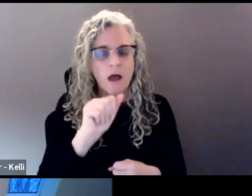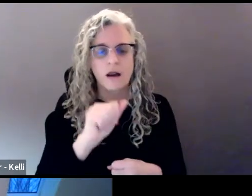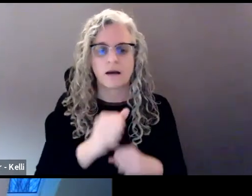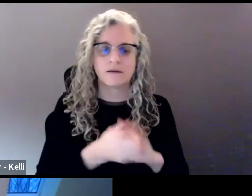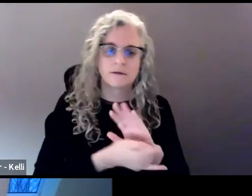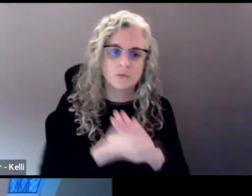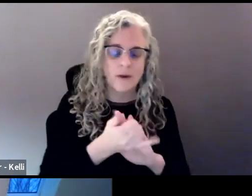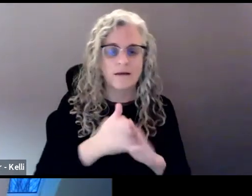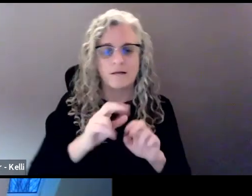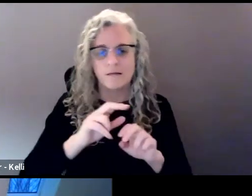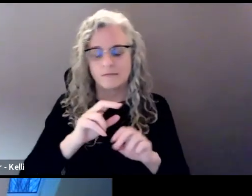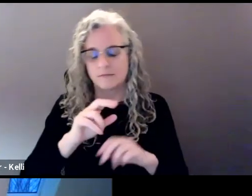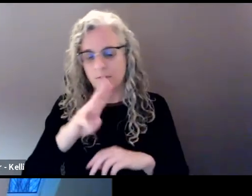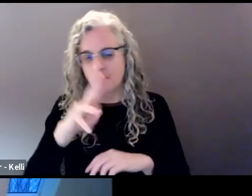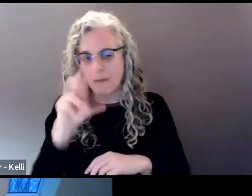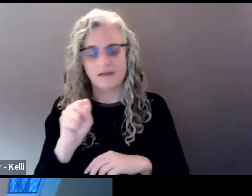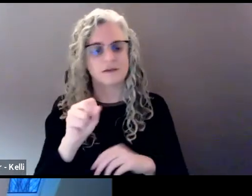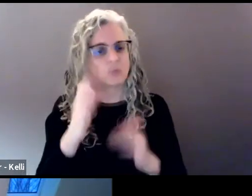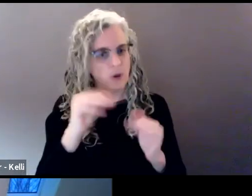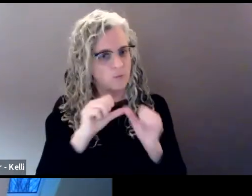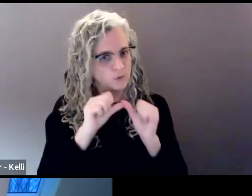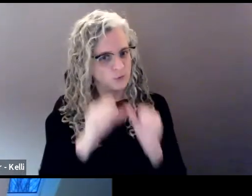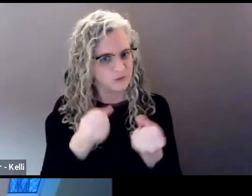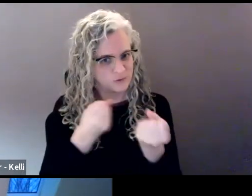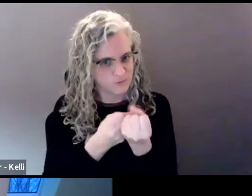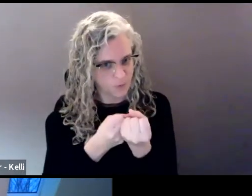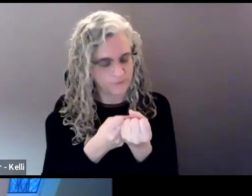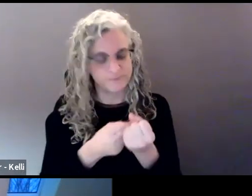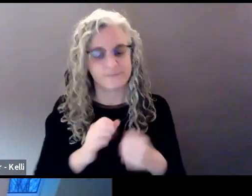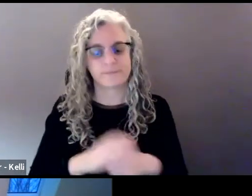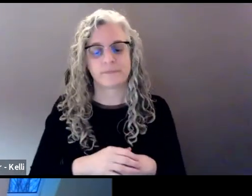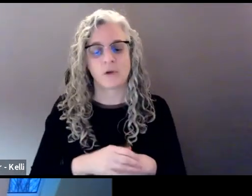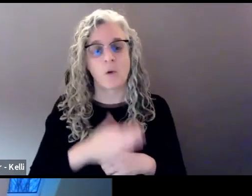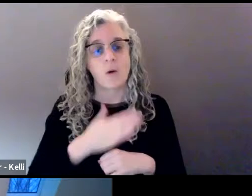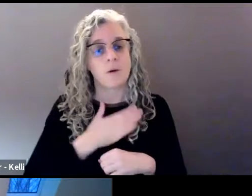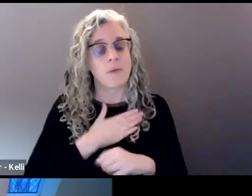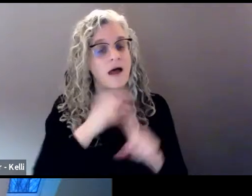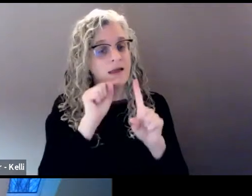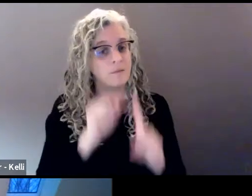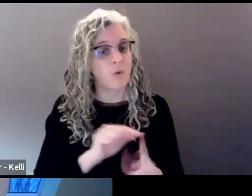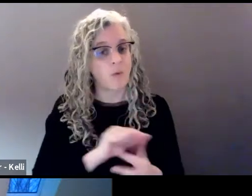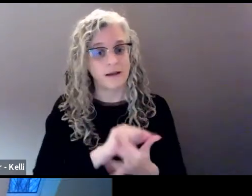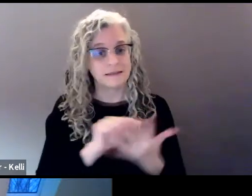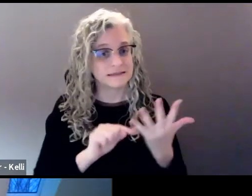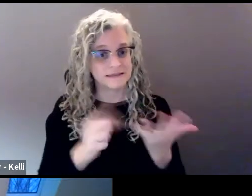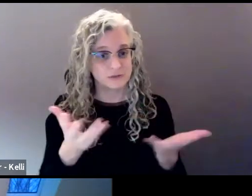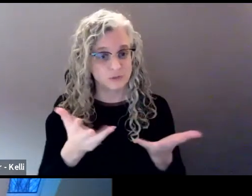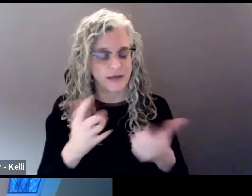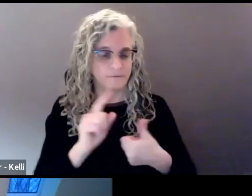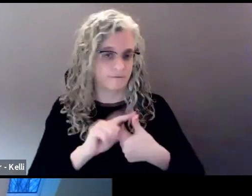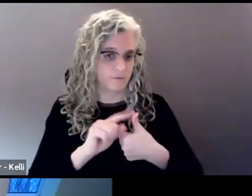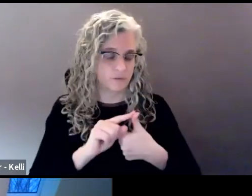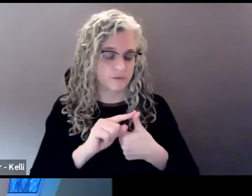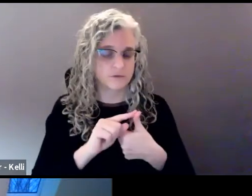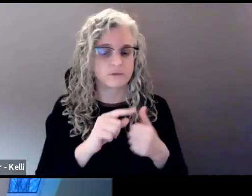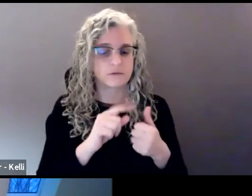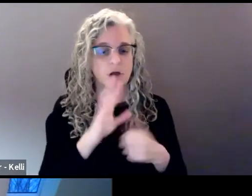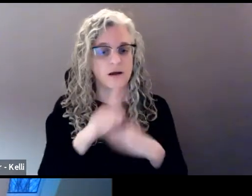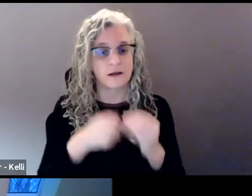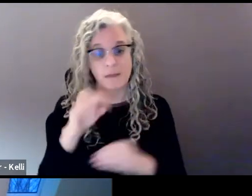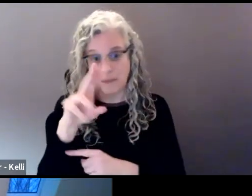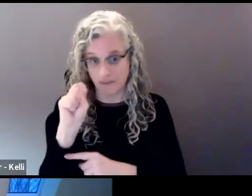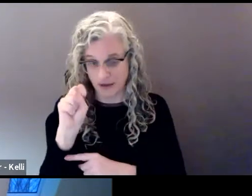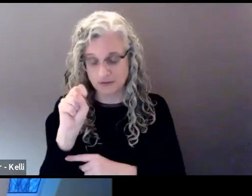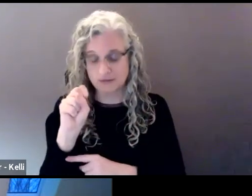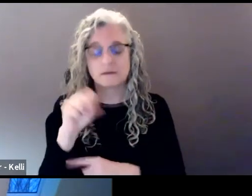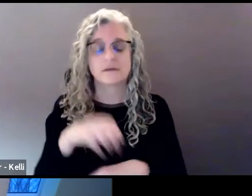and we hope to continue to do so. The points that I want to make this evening are, first of all, in terms of bus service, you've